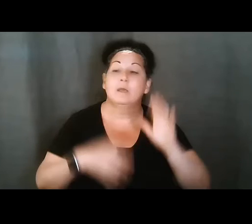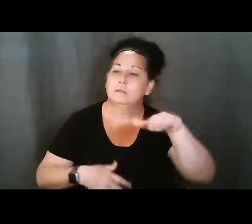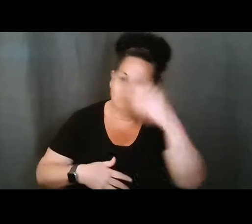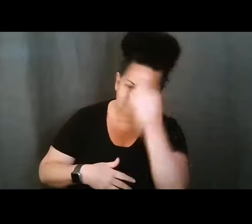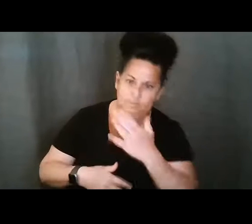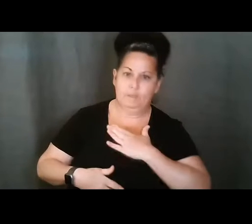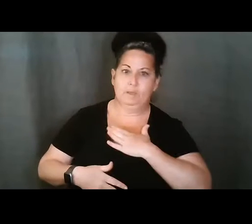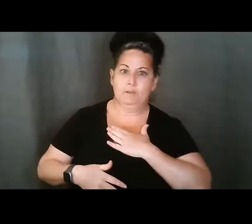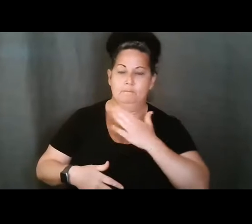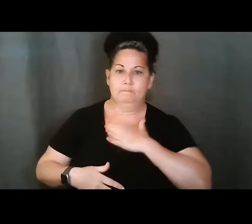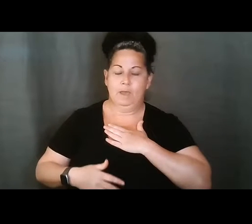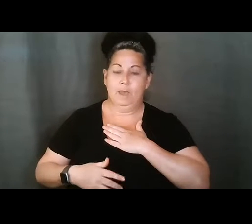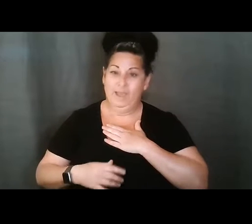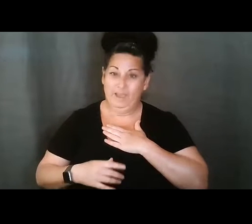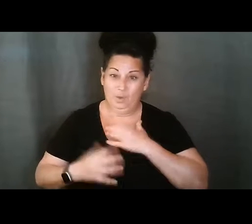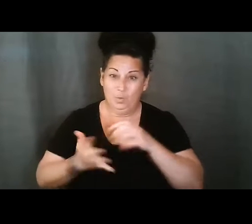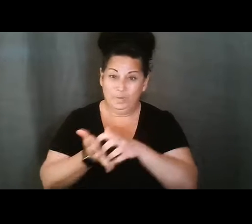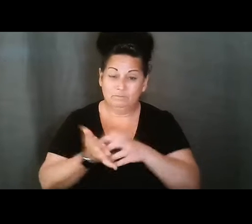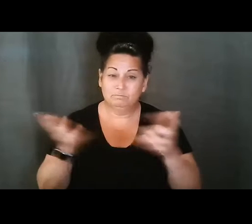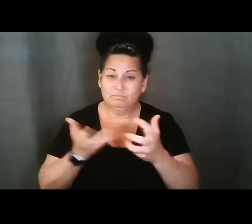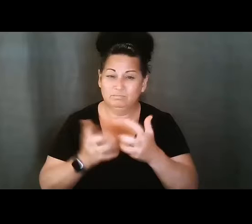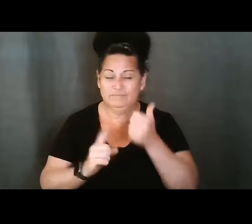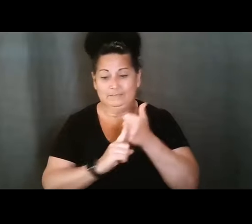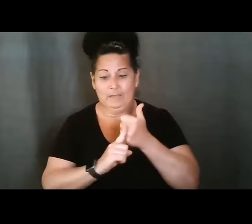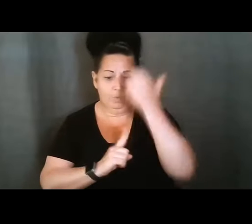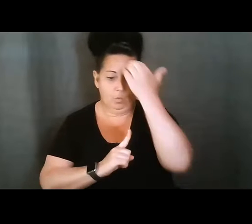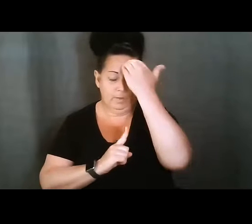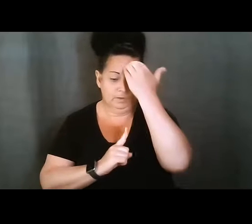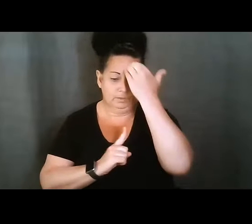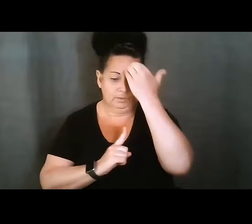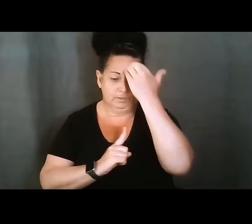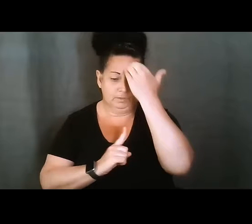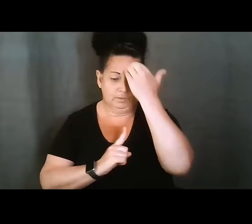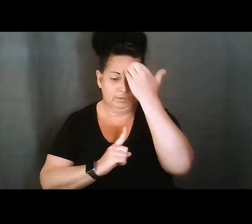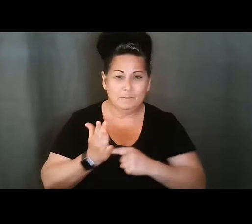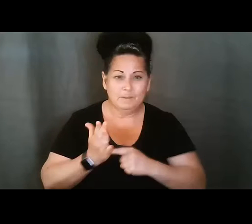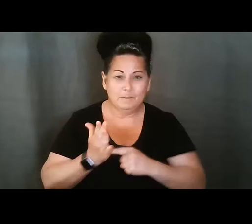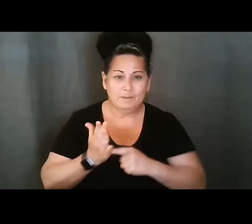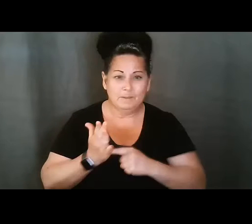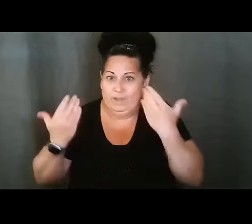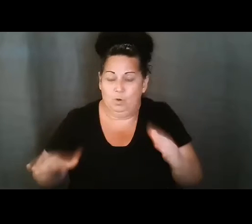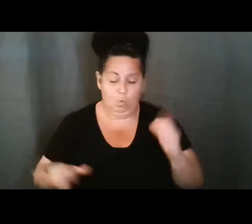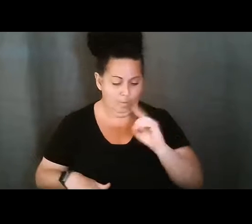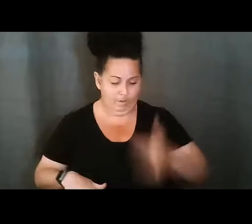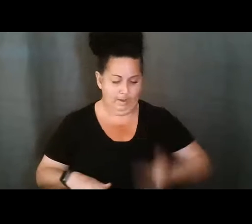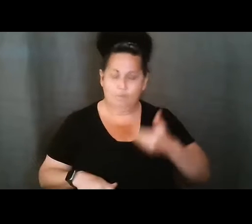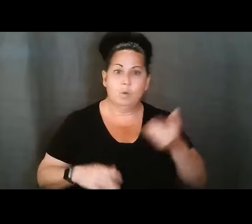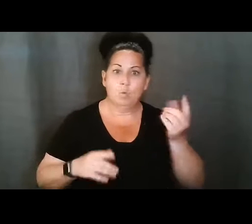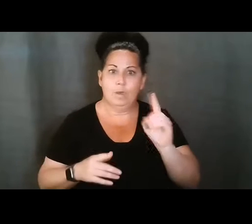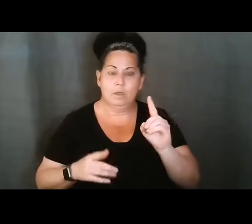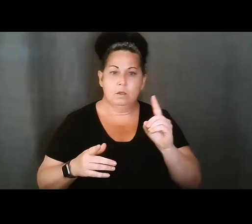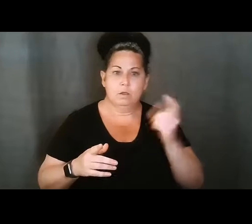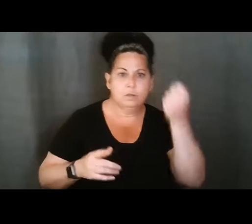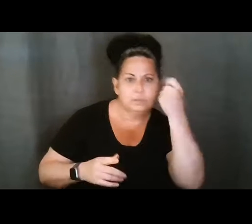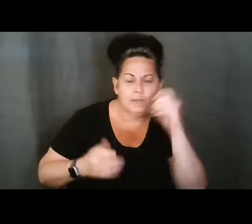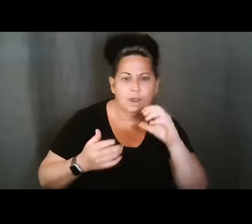is self-awareness. Sometimes I'm not aware of where I am in terms of understanding what other people are feeling.